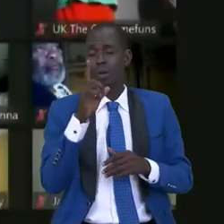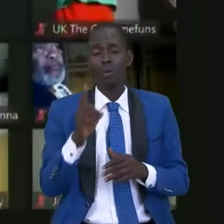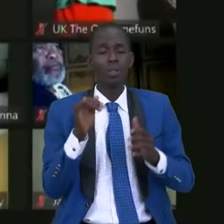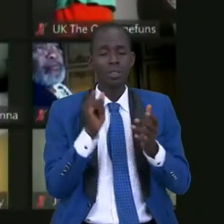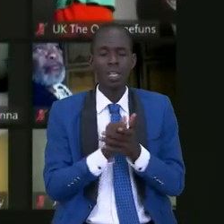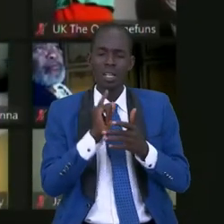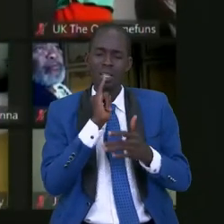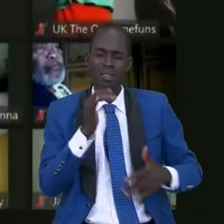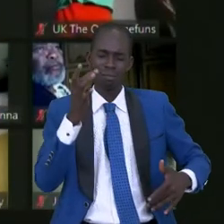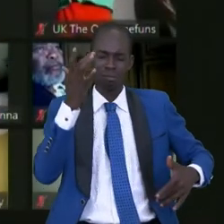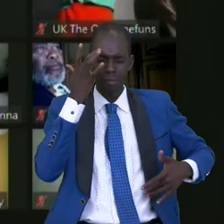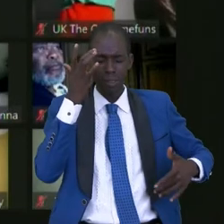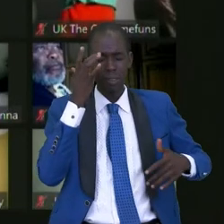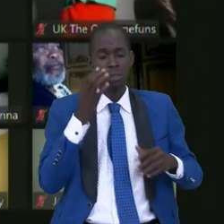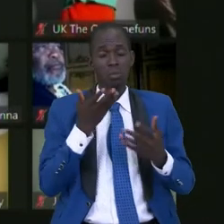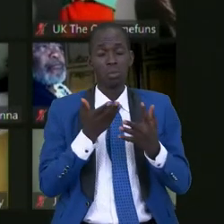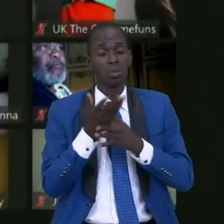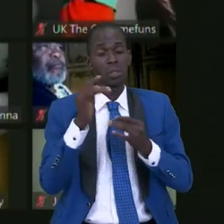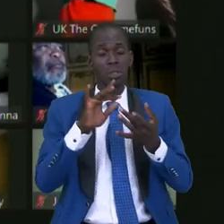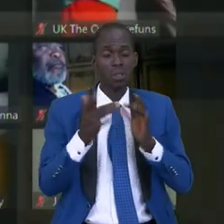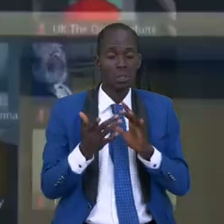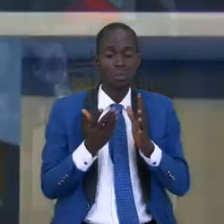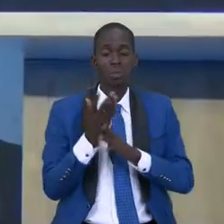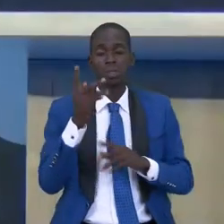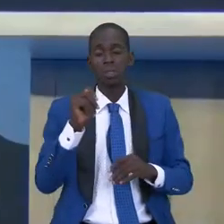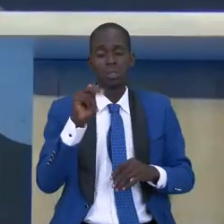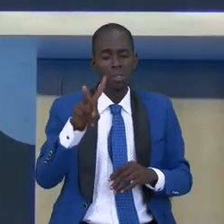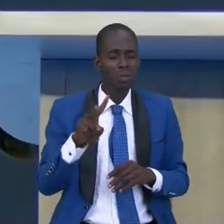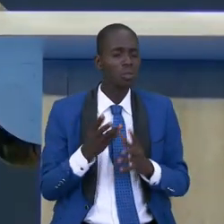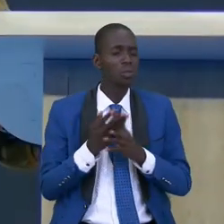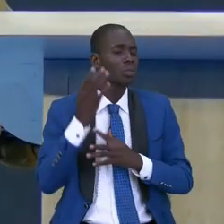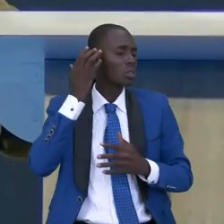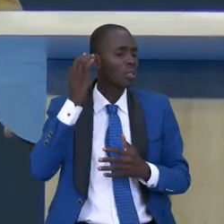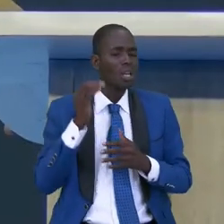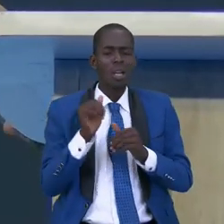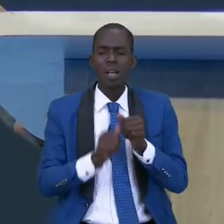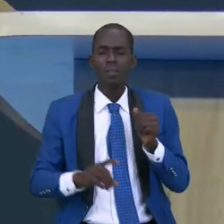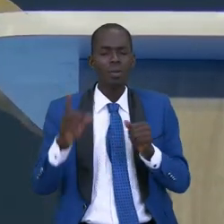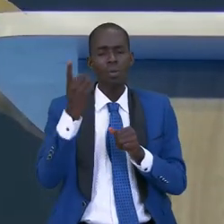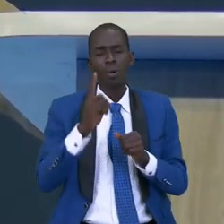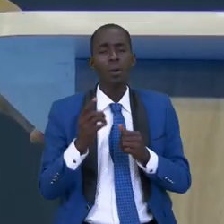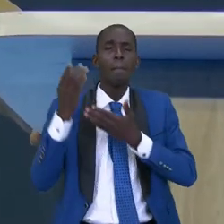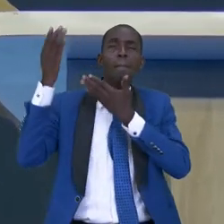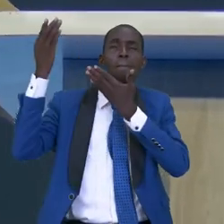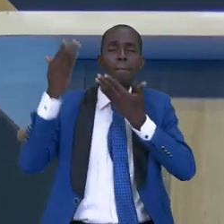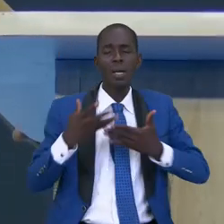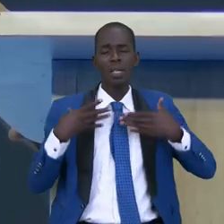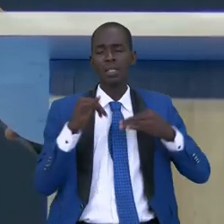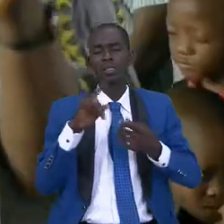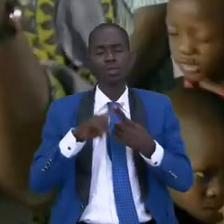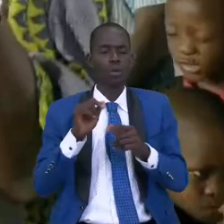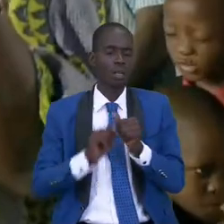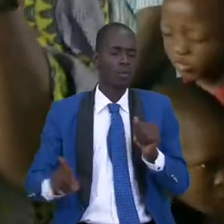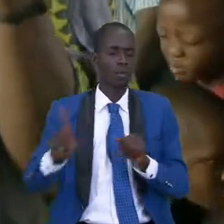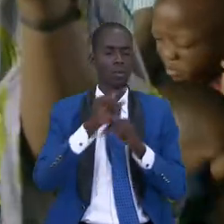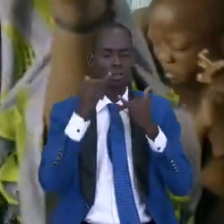sick, online, over the television, over the radio, everywhere, bring healing to everyone